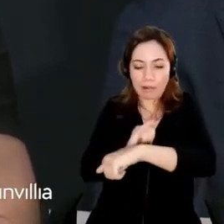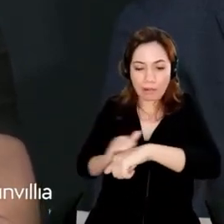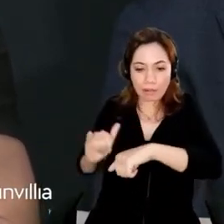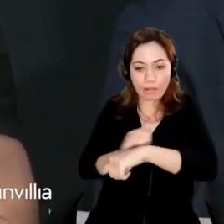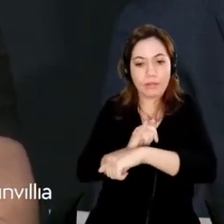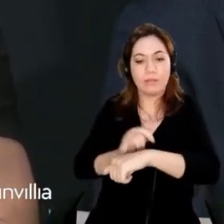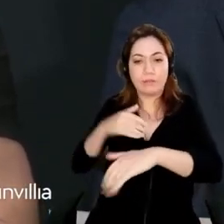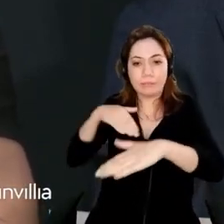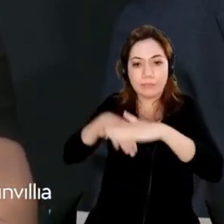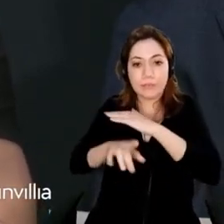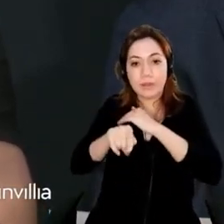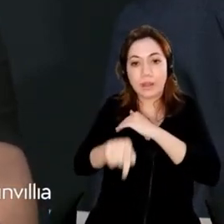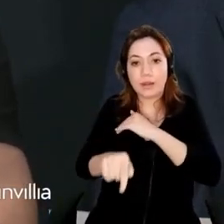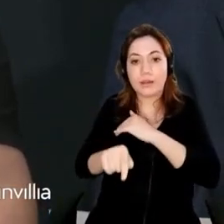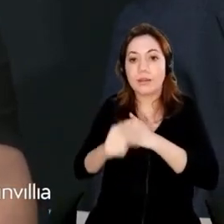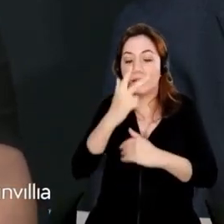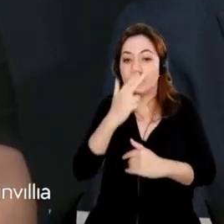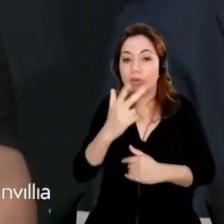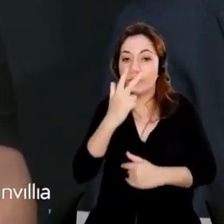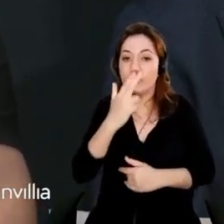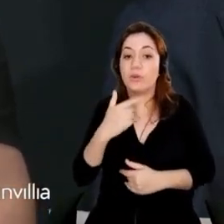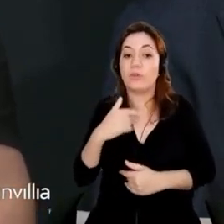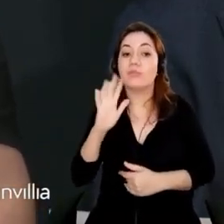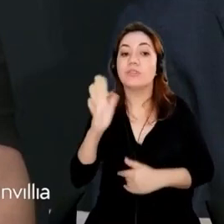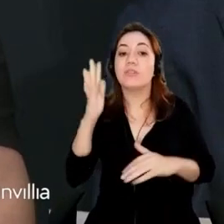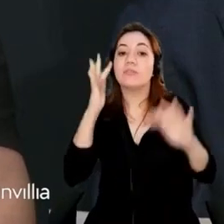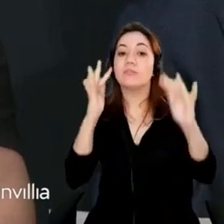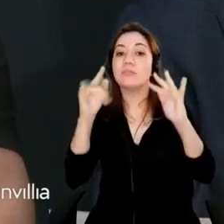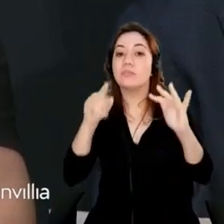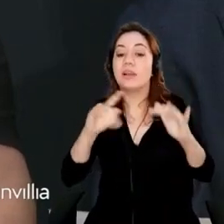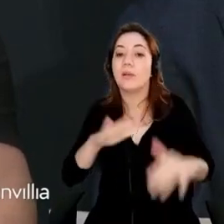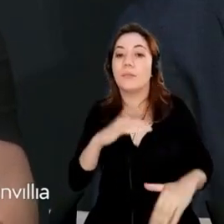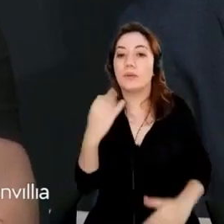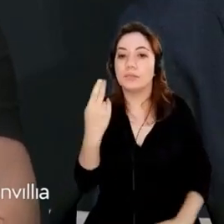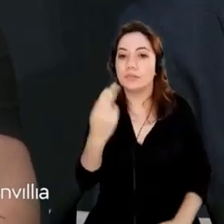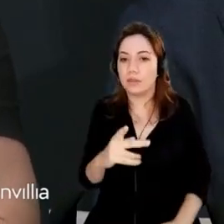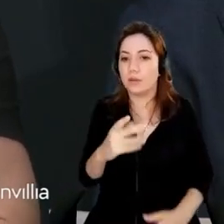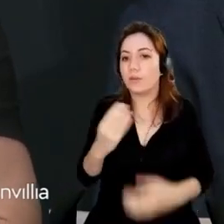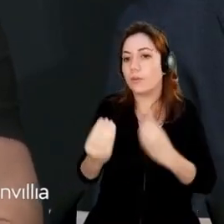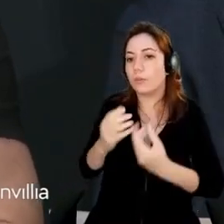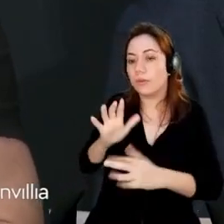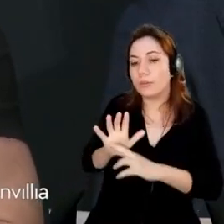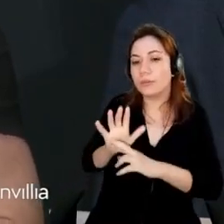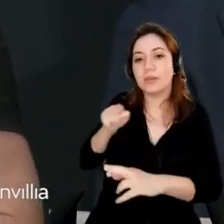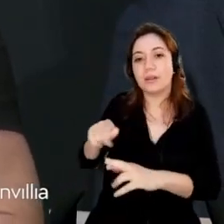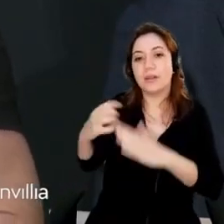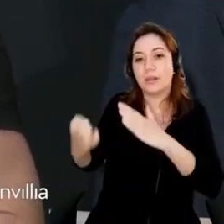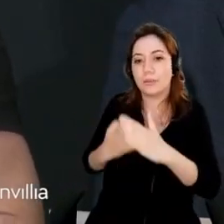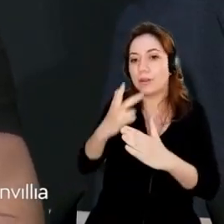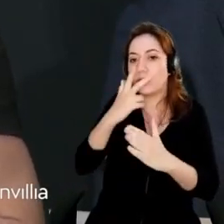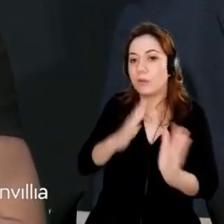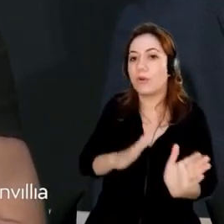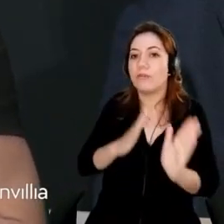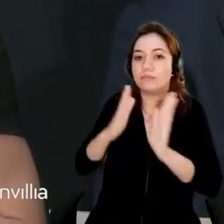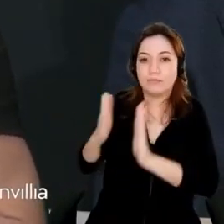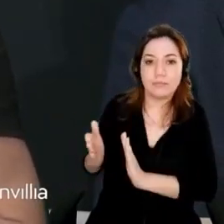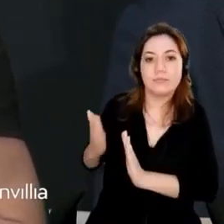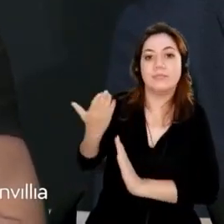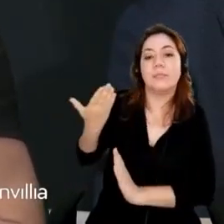What does that represent to the company on the liability side? Although those